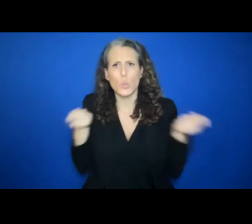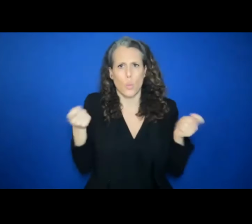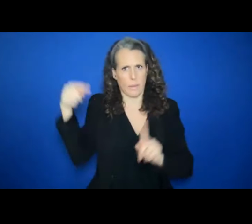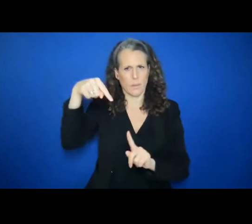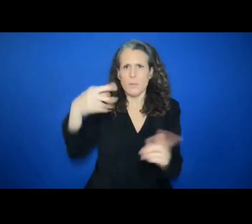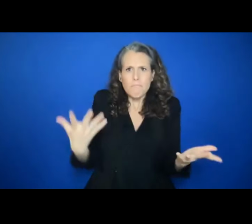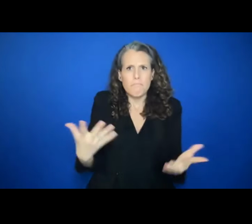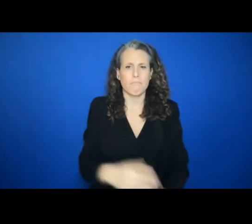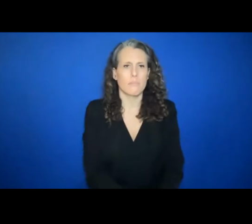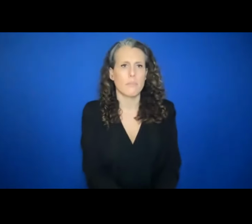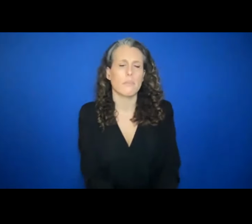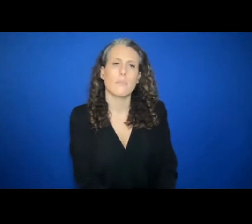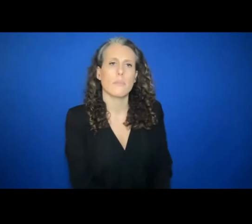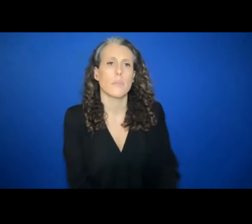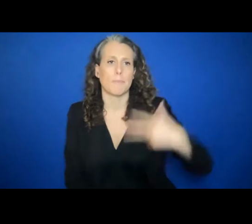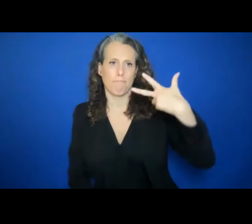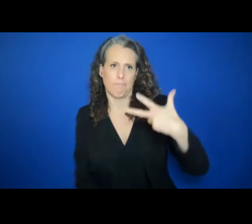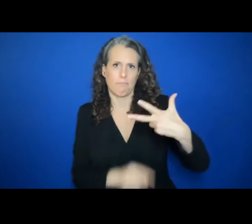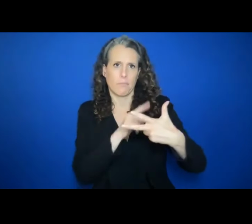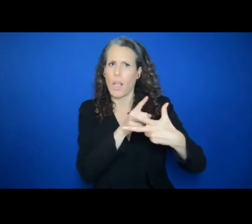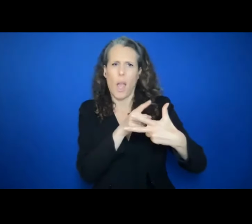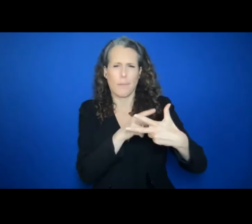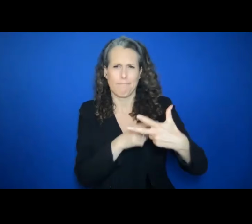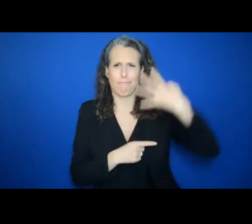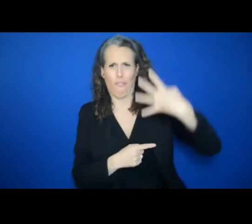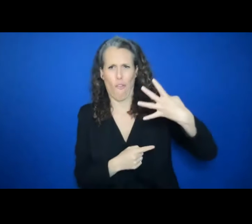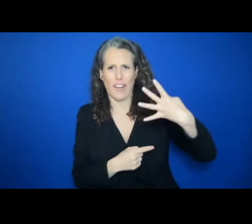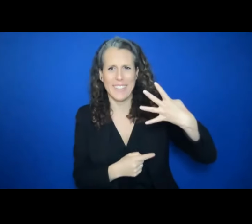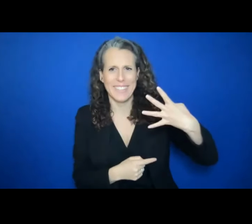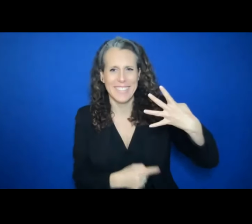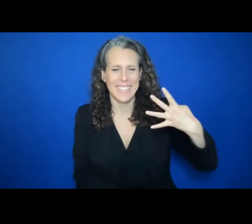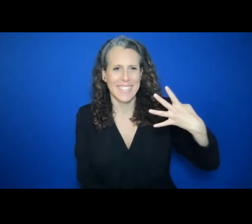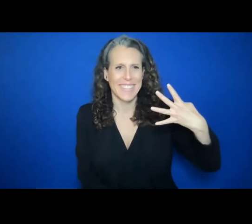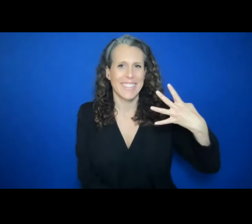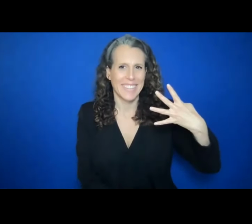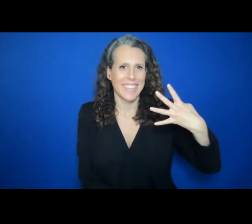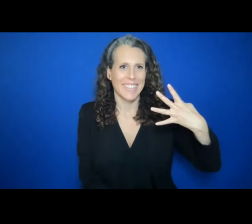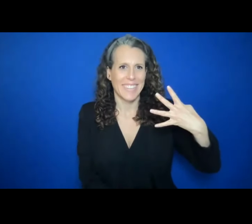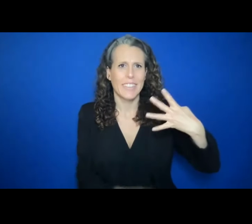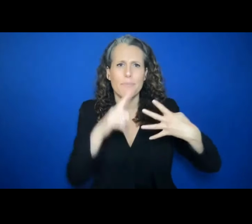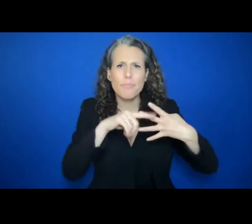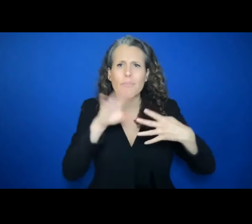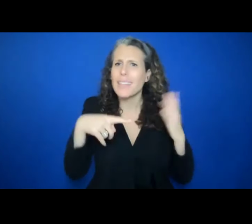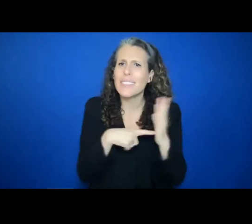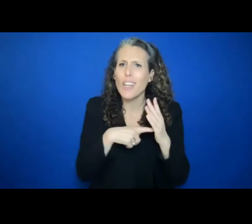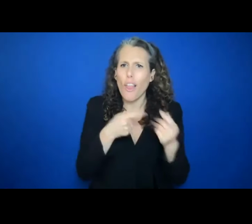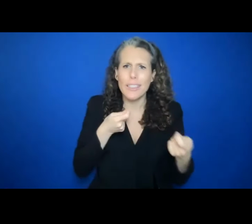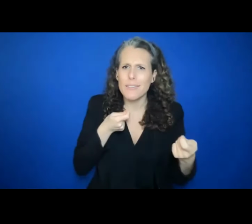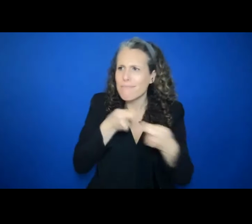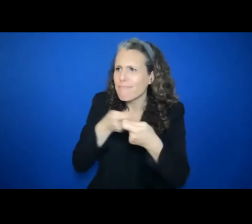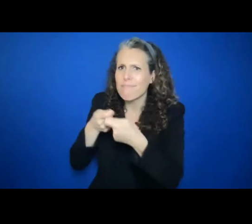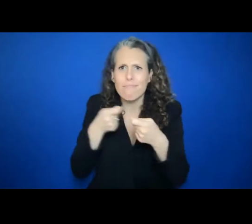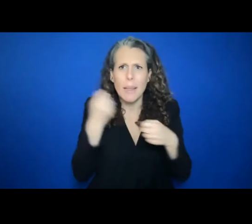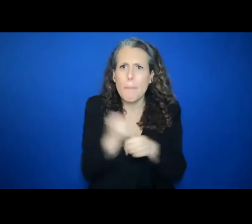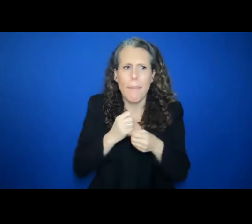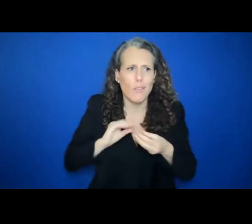So I'm going to say, first say 3 main points, 4 main points, I'll edit that out actually. Who is technology for? The